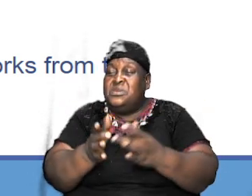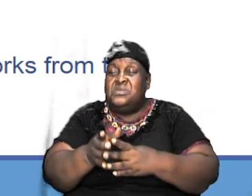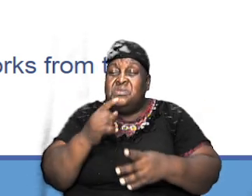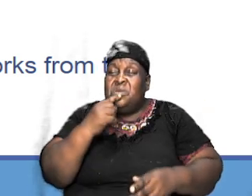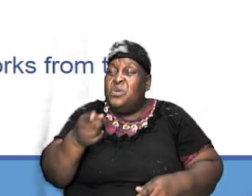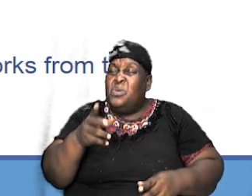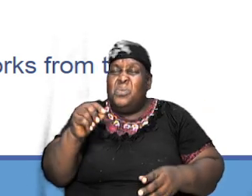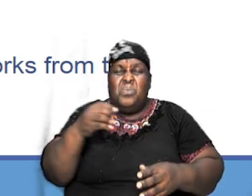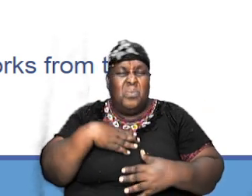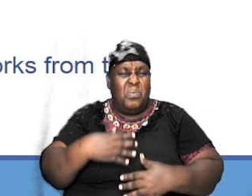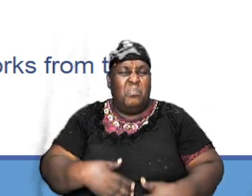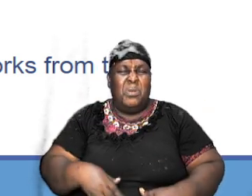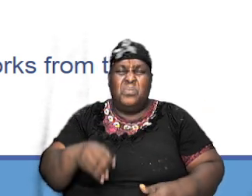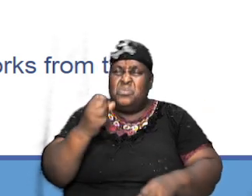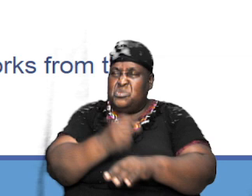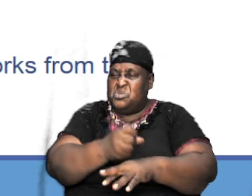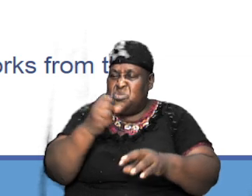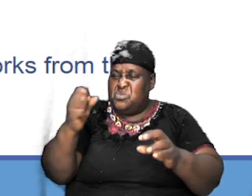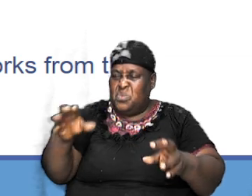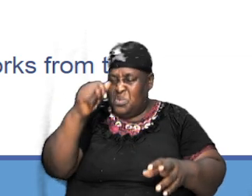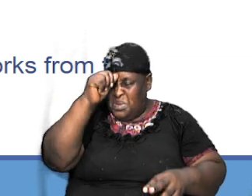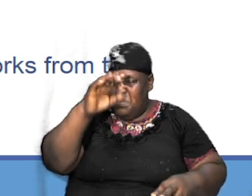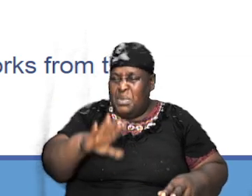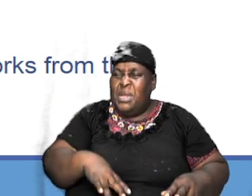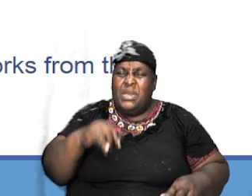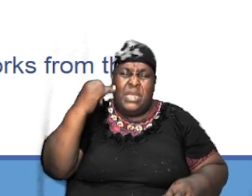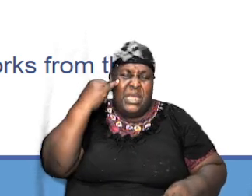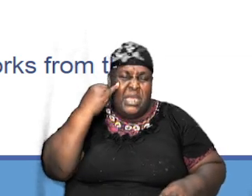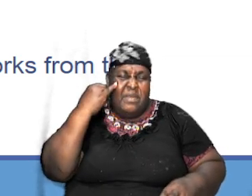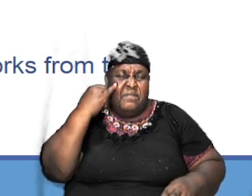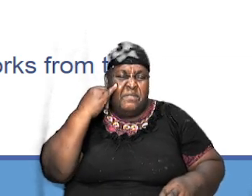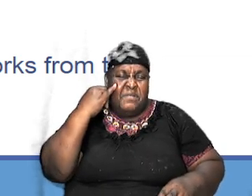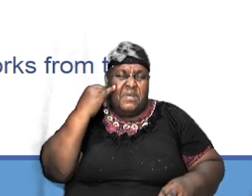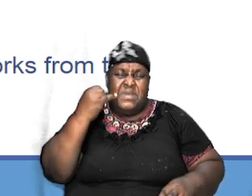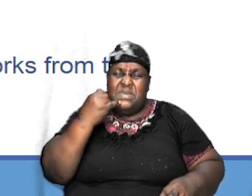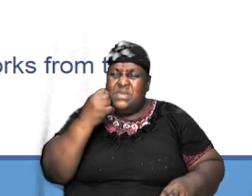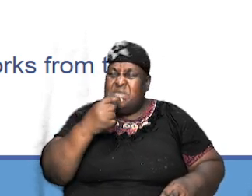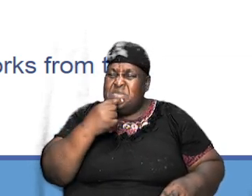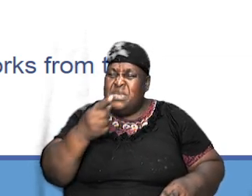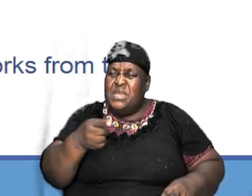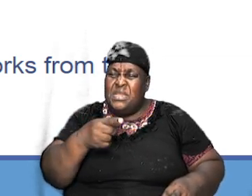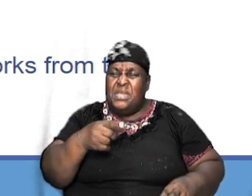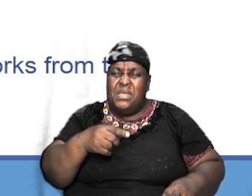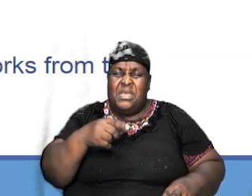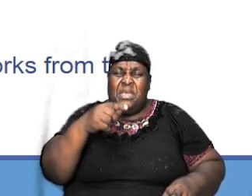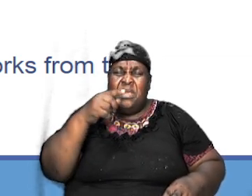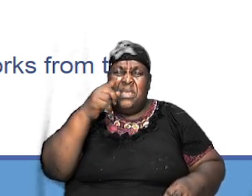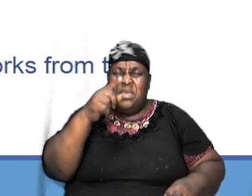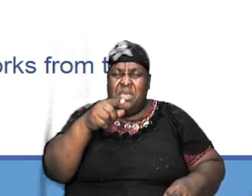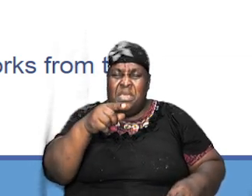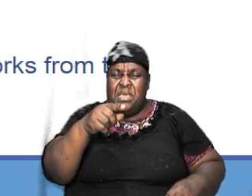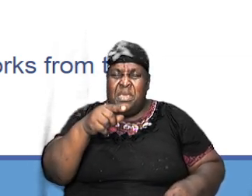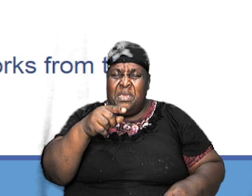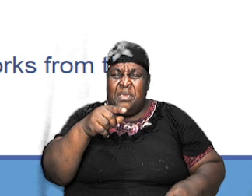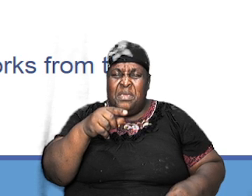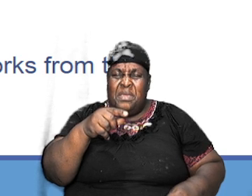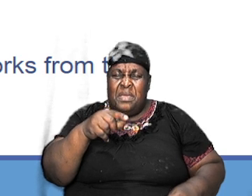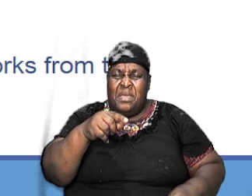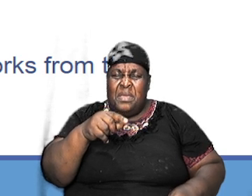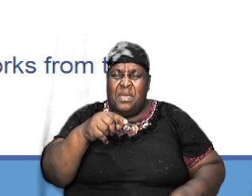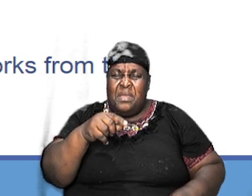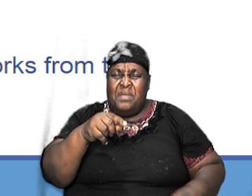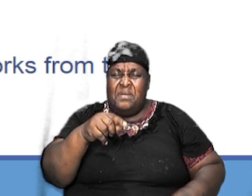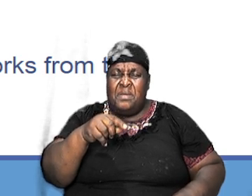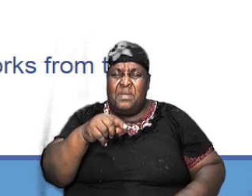man if he said that he and the Father agree. Nobody never stone anybody for